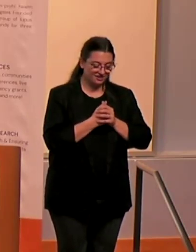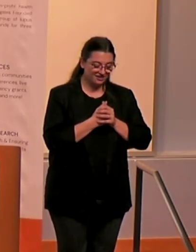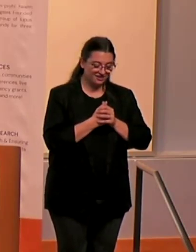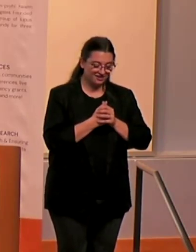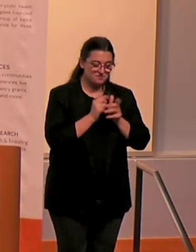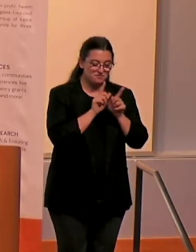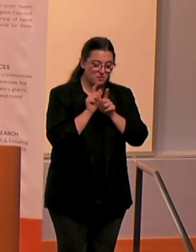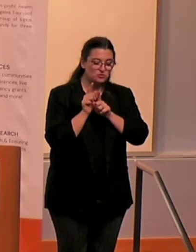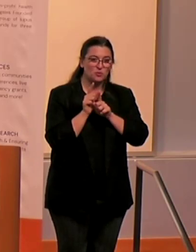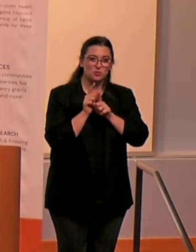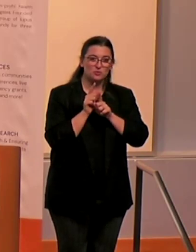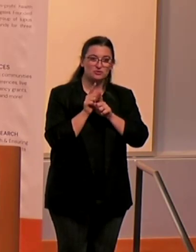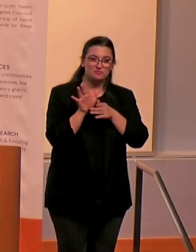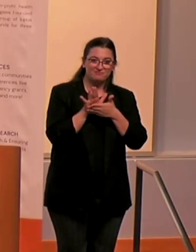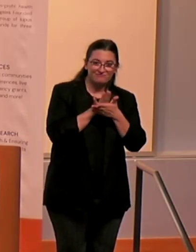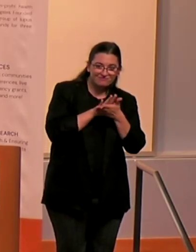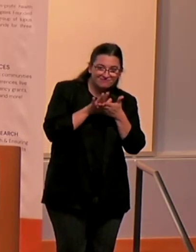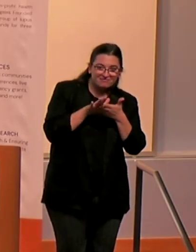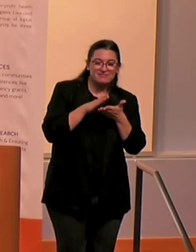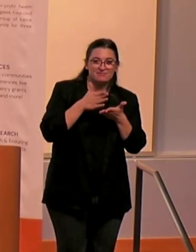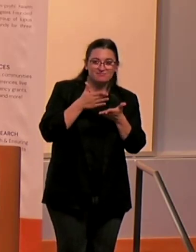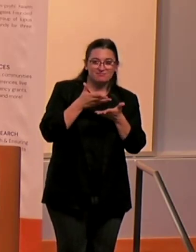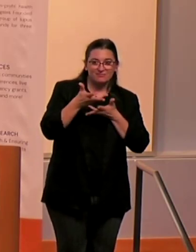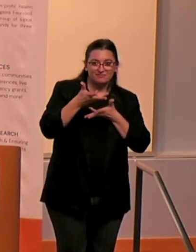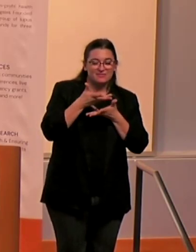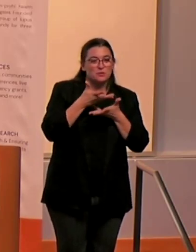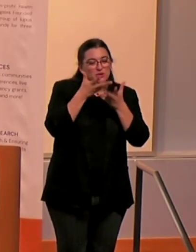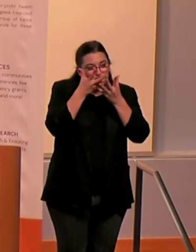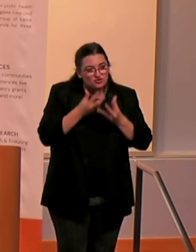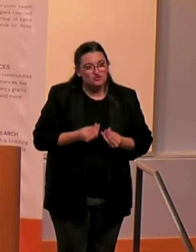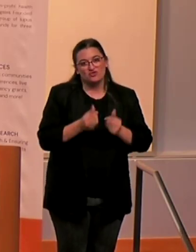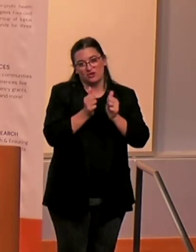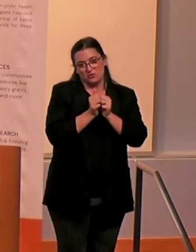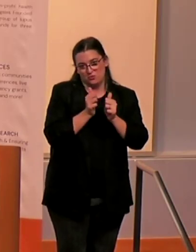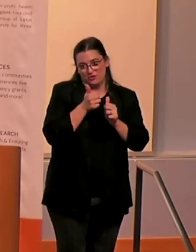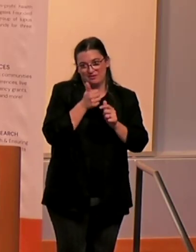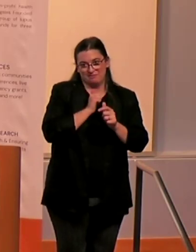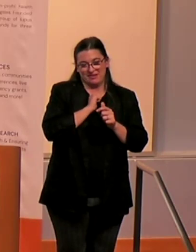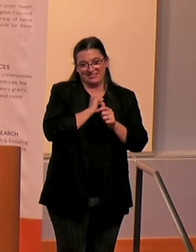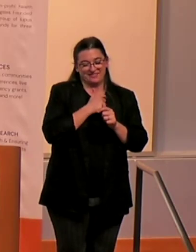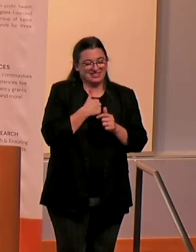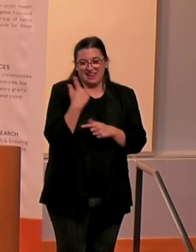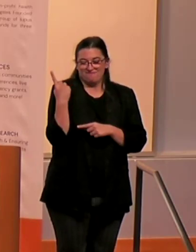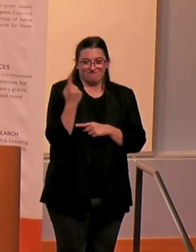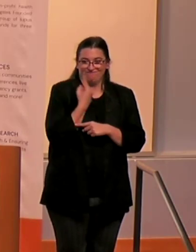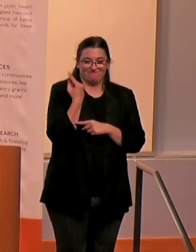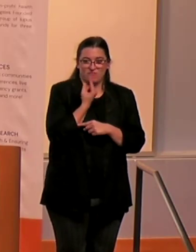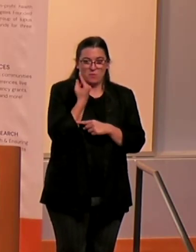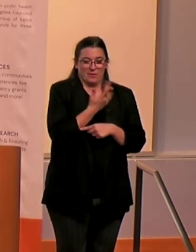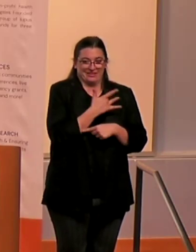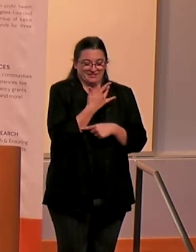having grace with yourself, right? Having grace with yourself, that took a while, because I always just felt guilty.